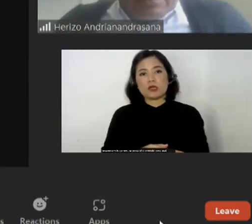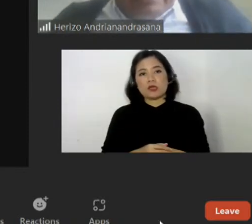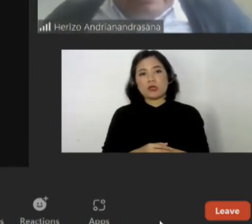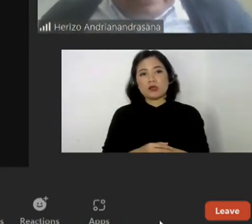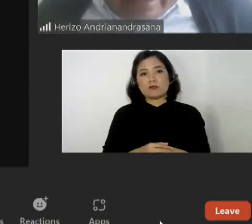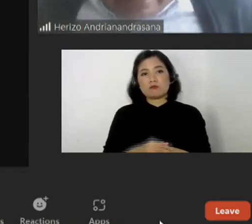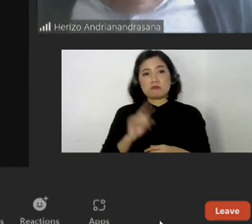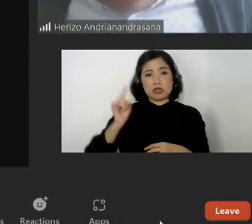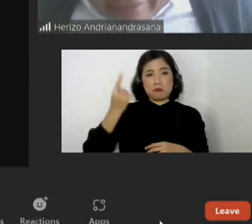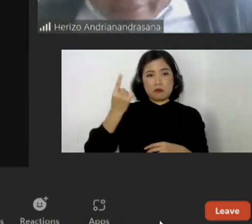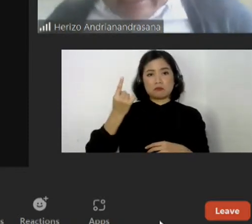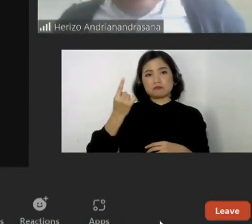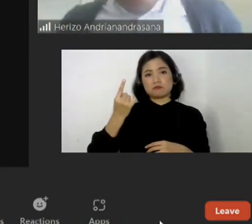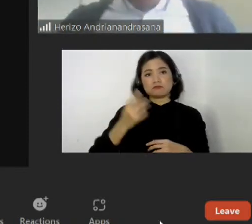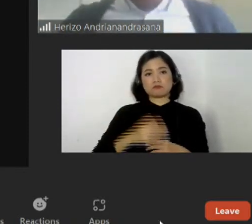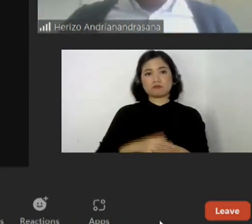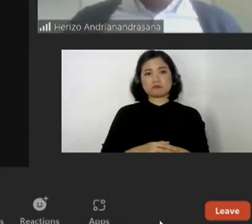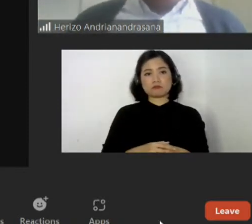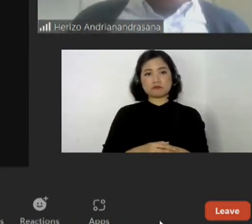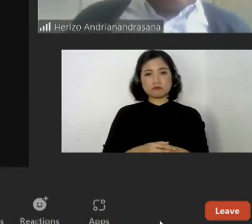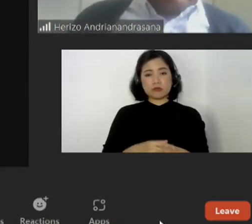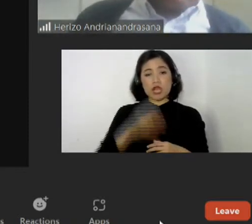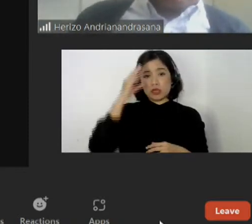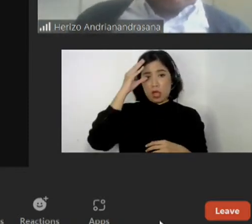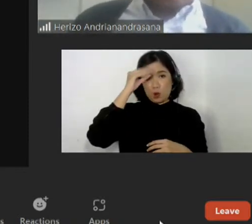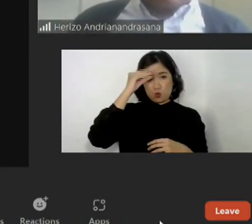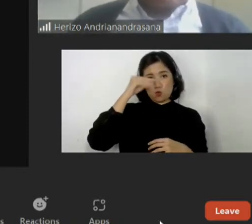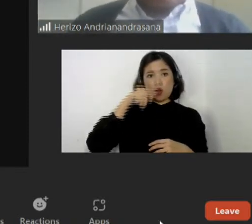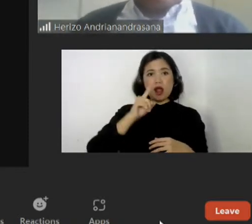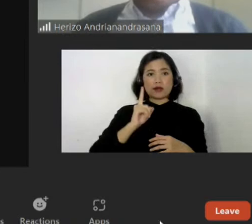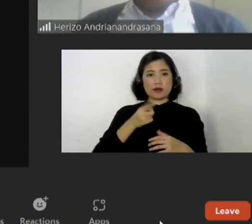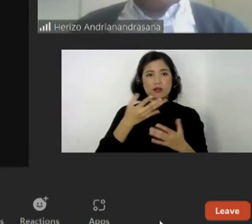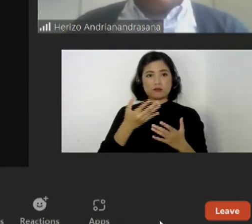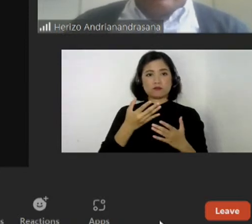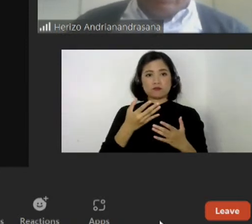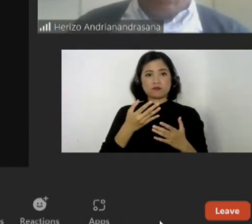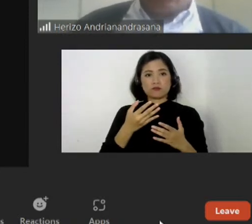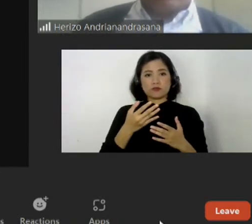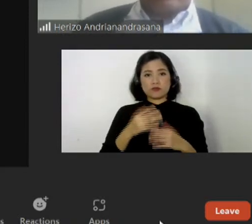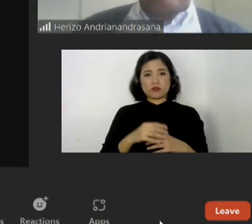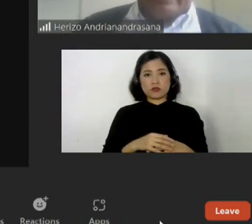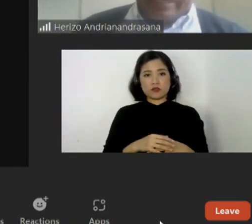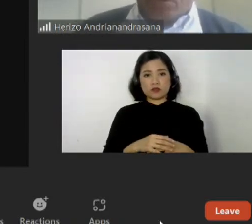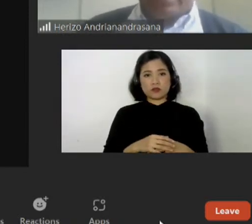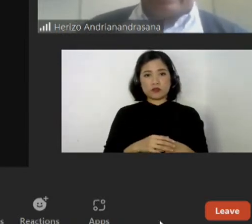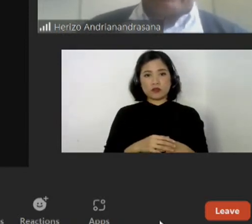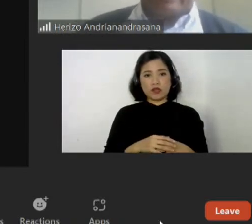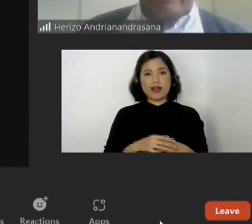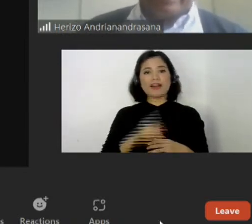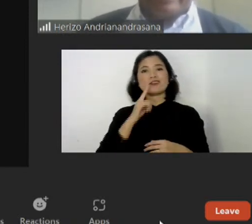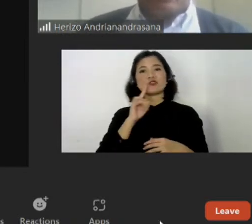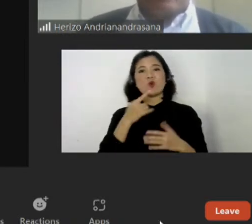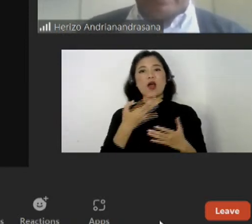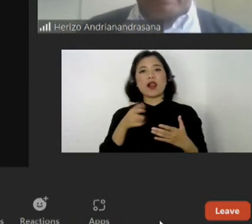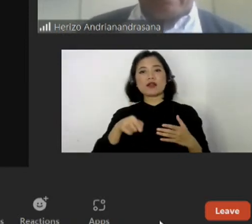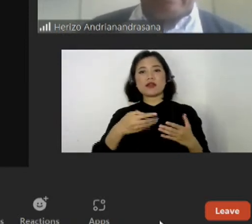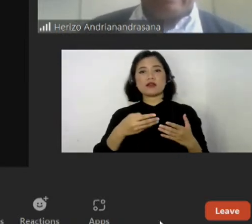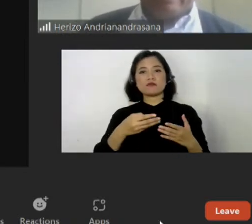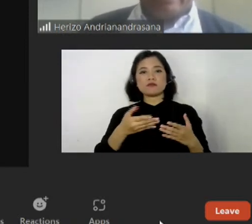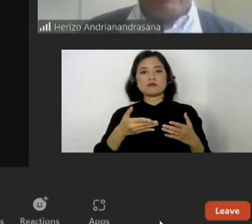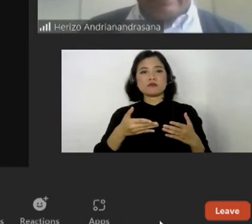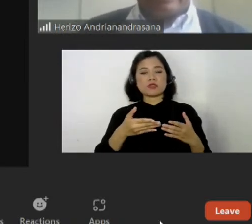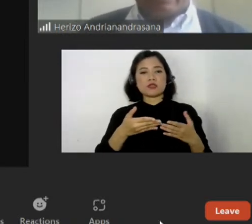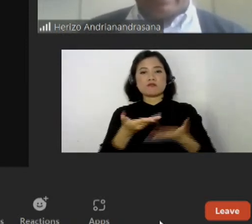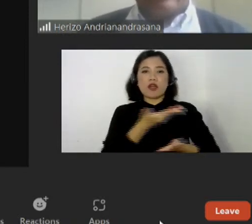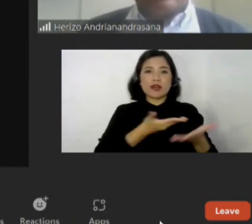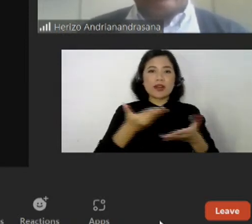First of all, as you know, natural resources provide a lot of ecosystem services to people,